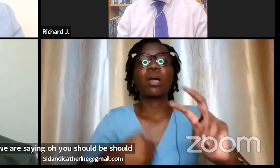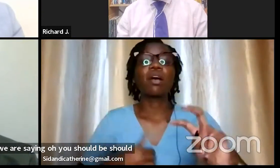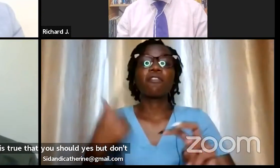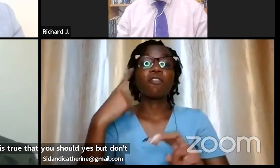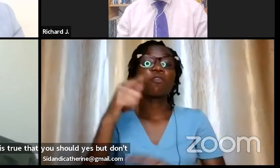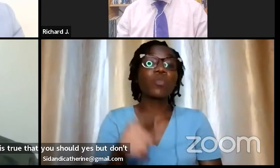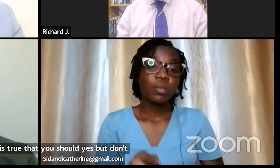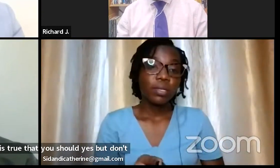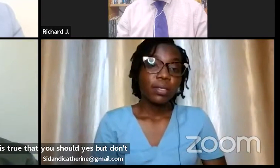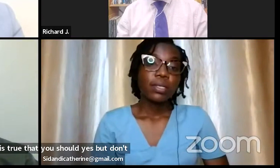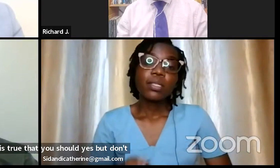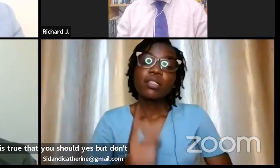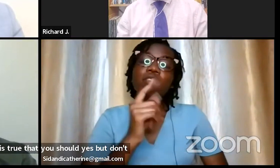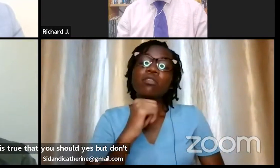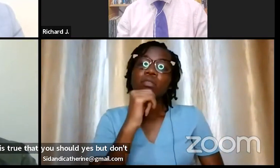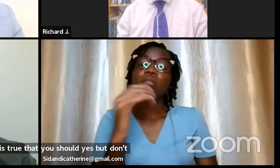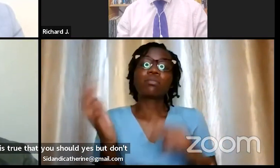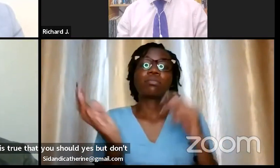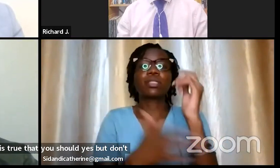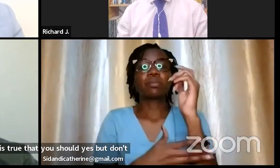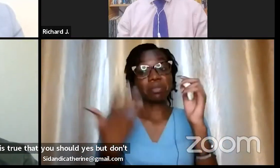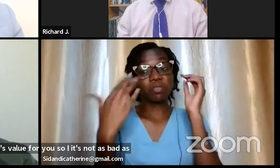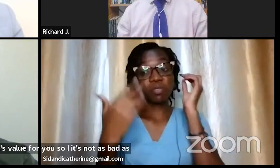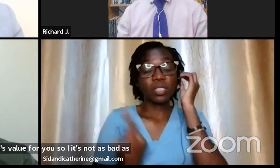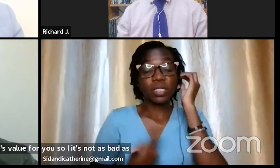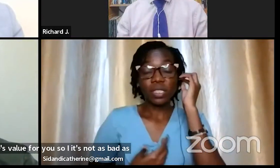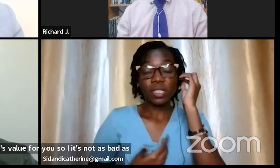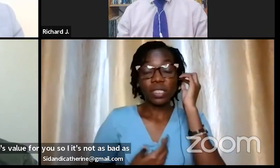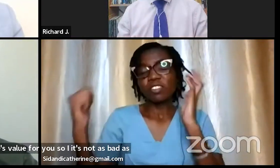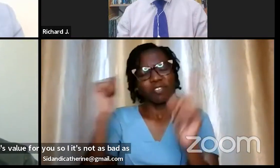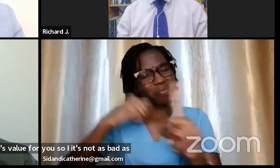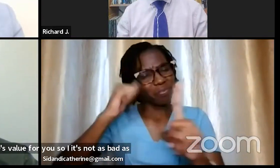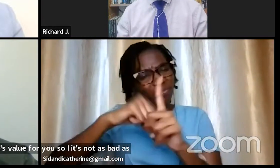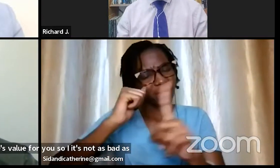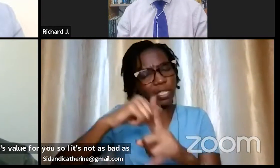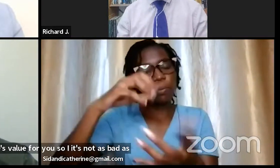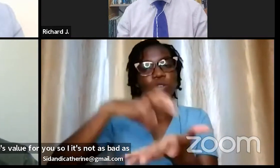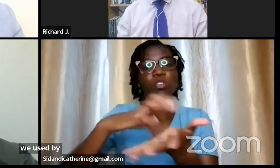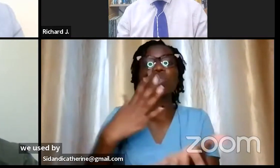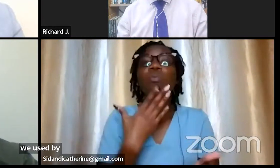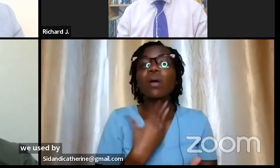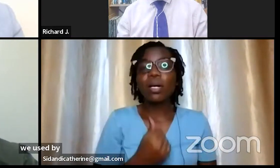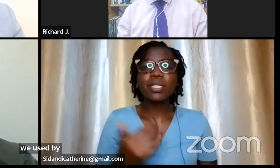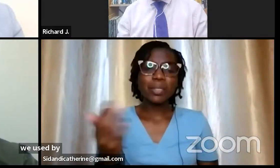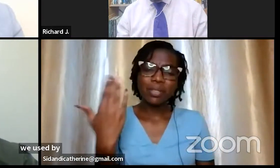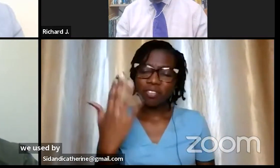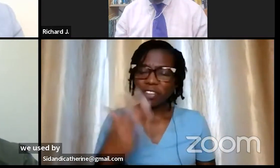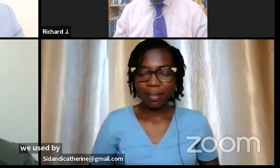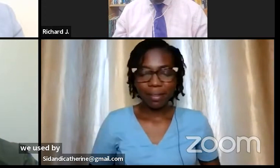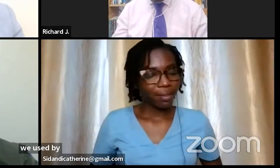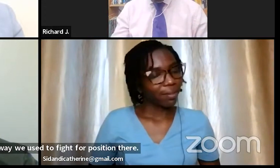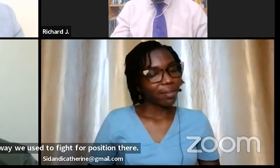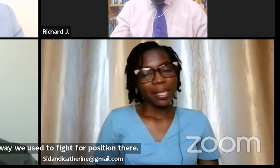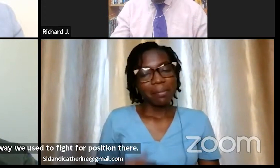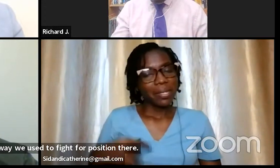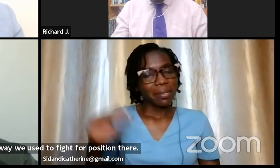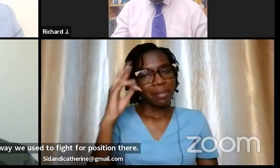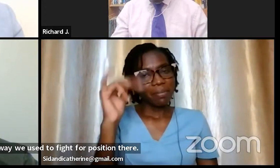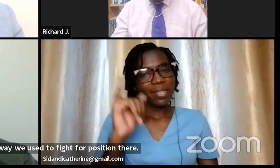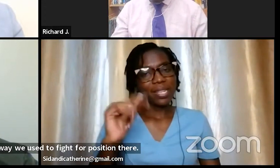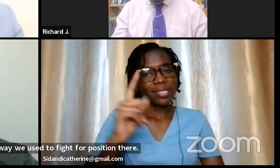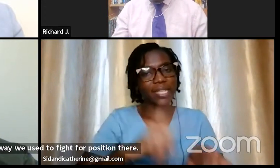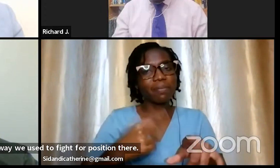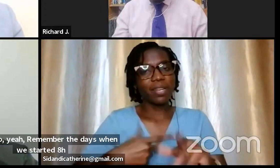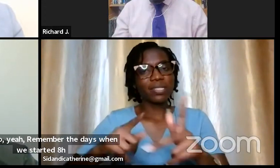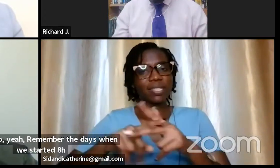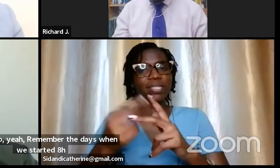not as bad as we used to. By the way, we used to fight for our positions. We used to, Yani, sometimes I remember the days when we started HR,